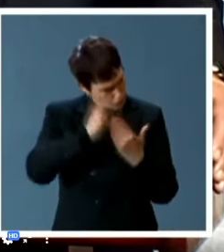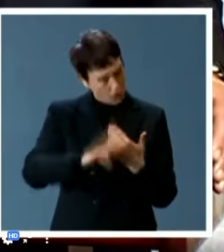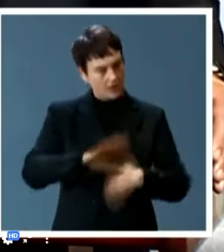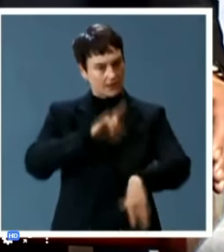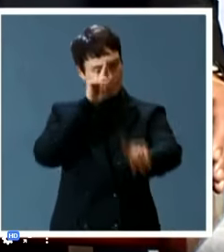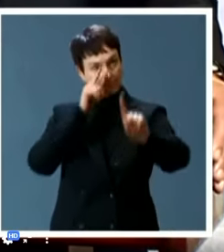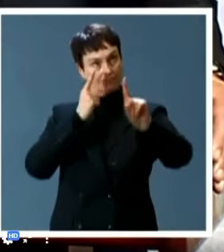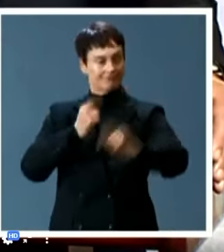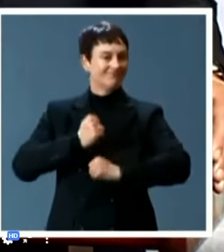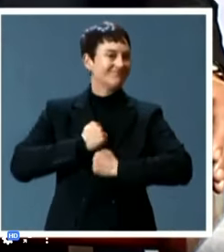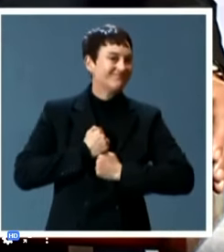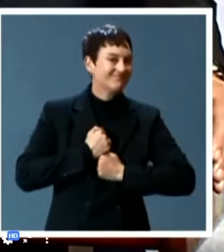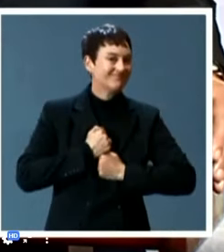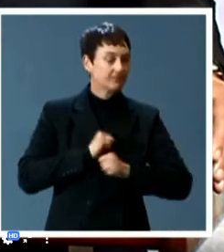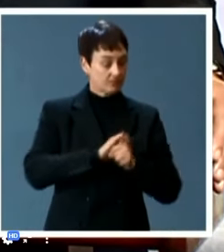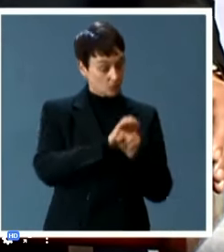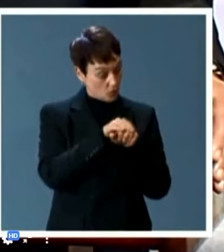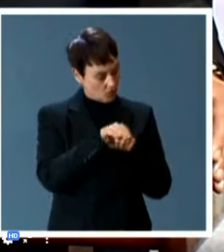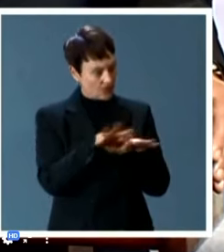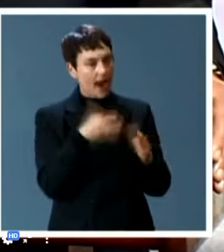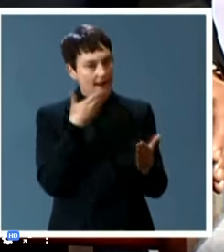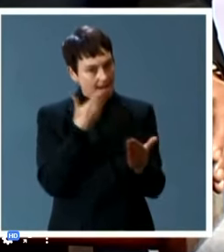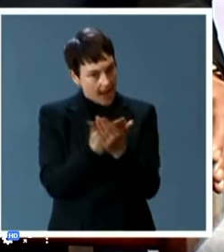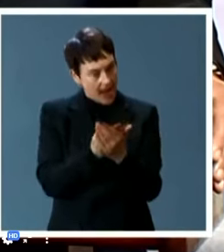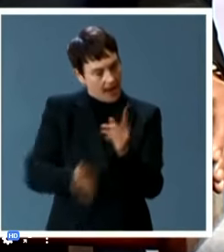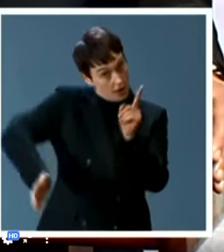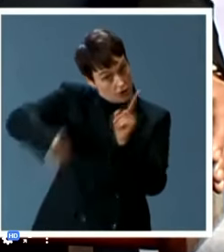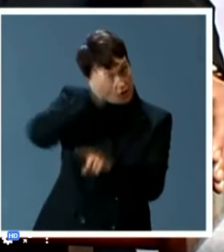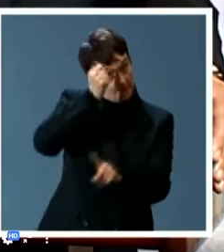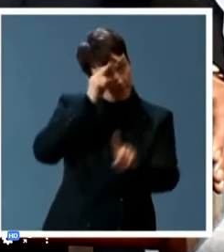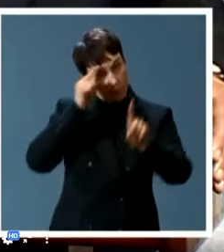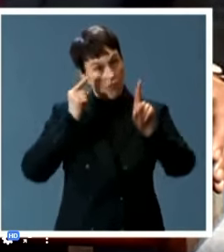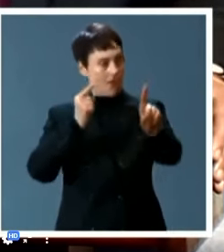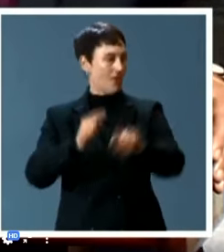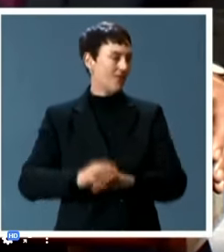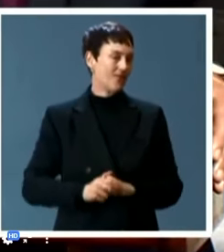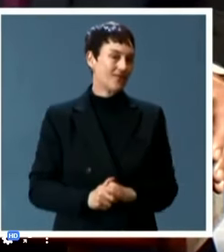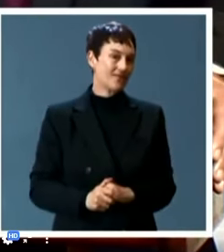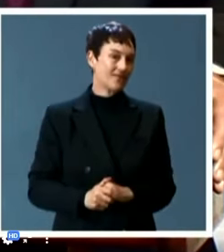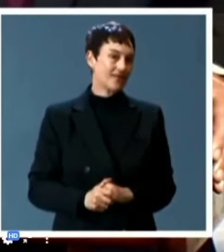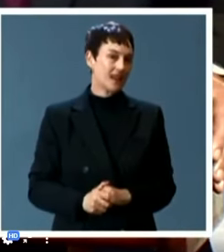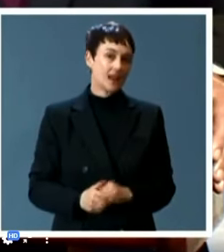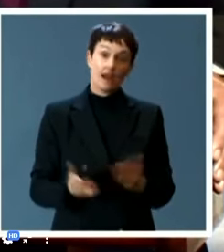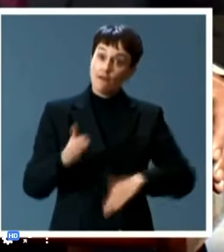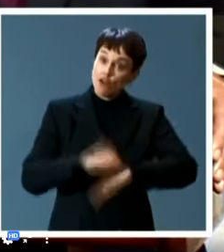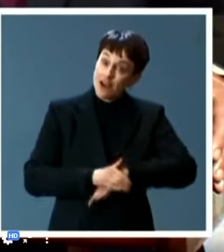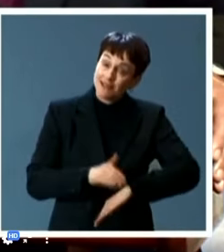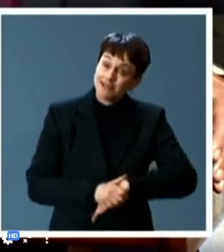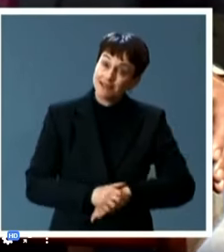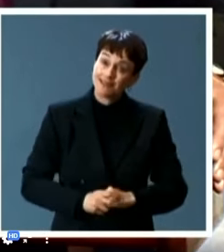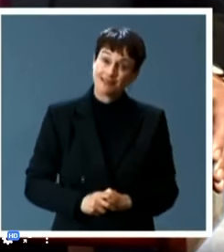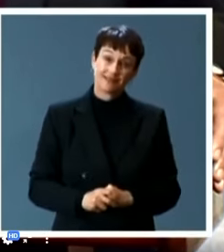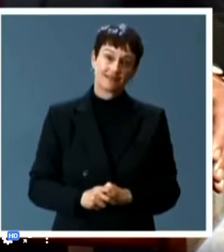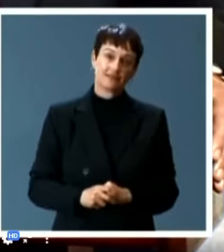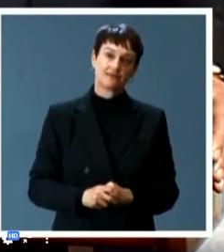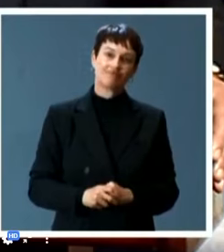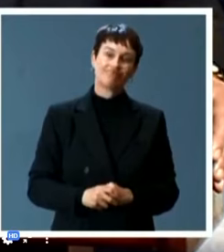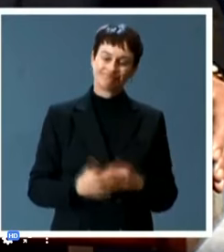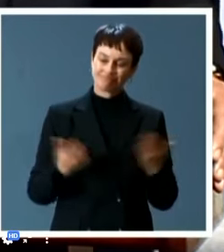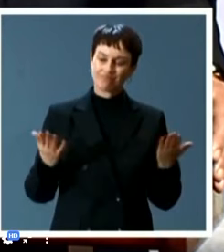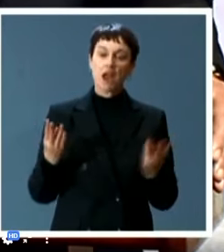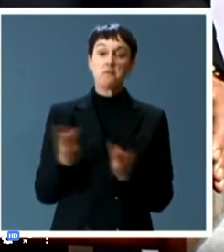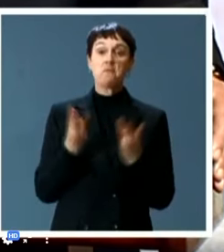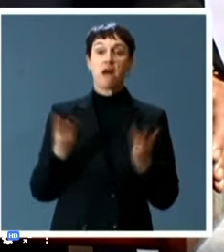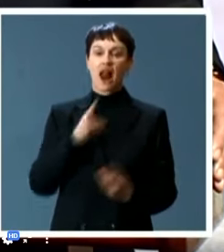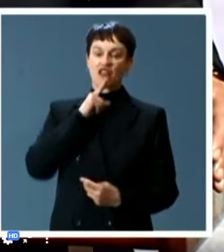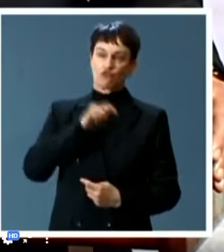the achievement of the Sustainable Development Goals. Dear friends, growing gaps in trust between people,